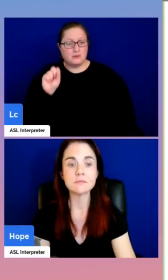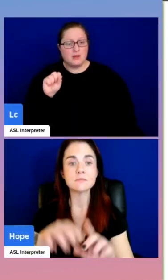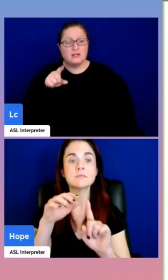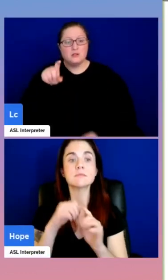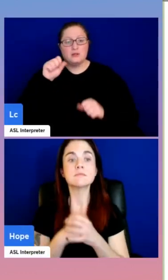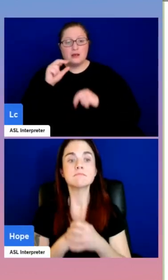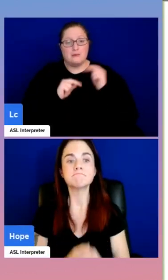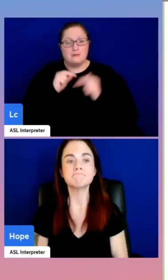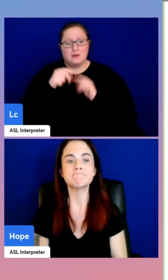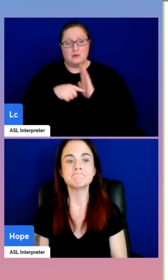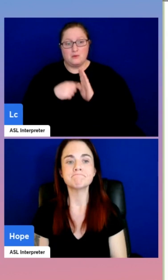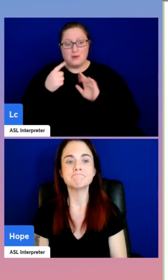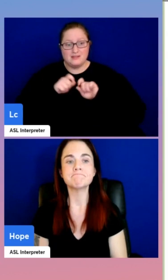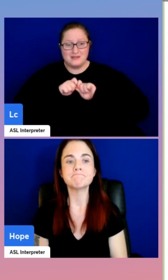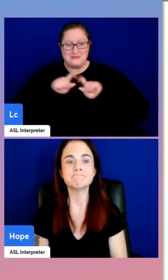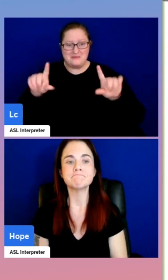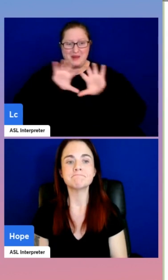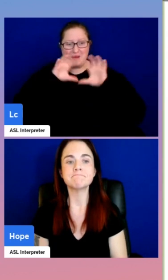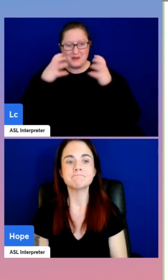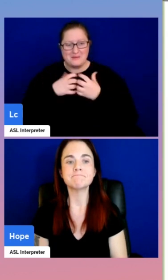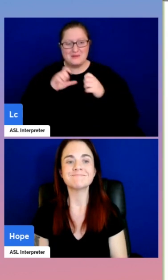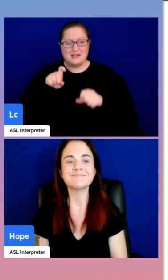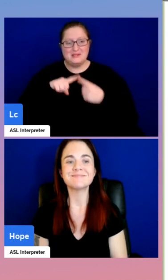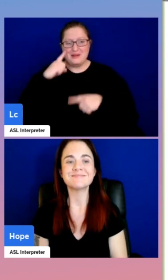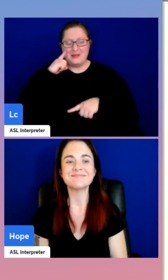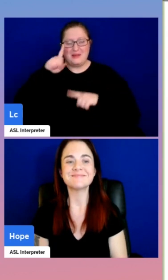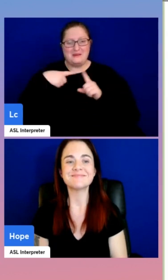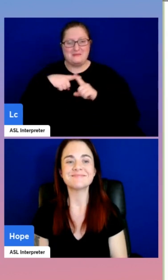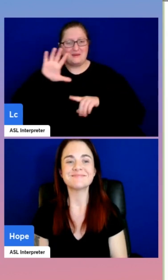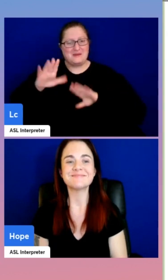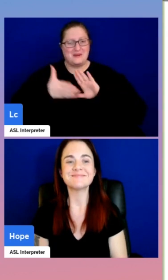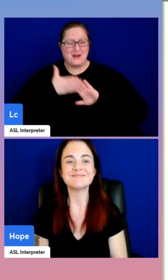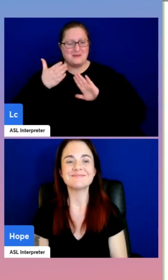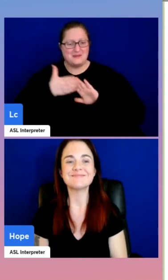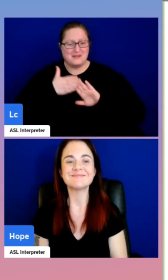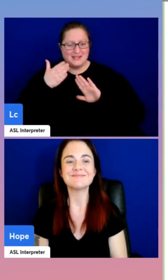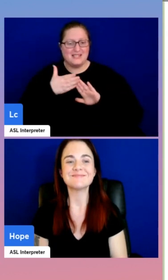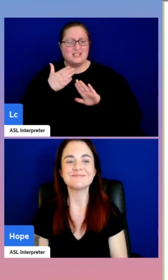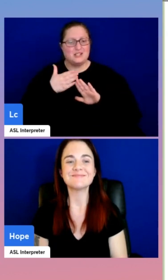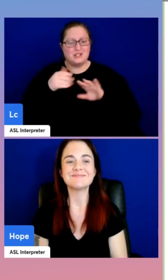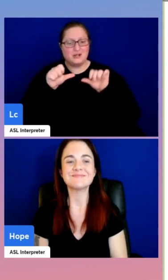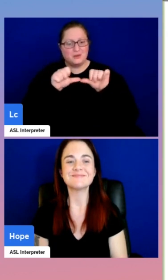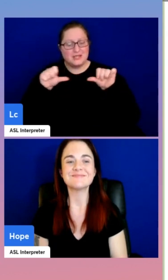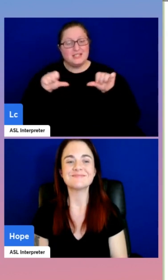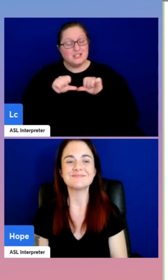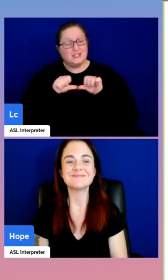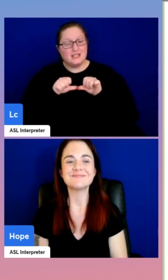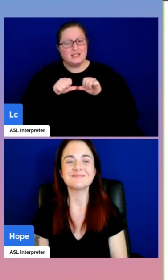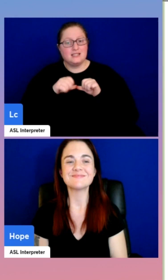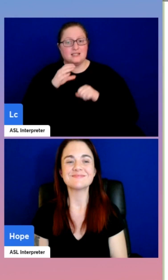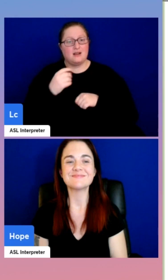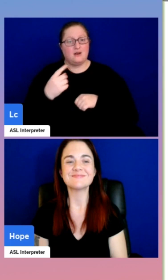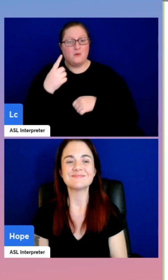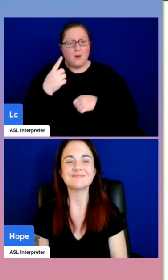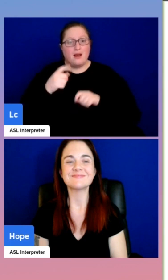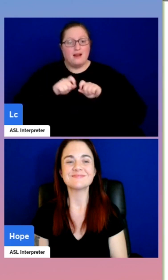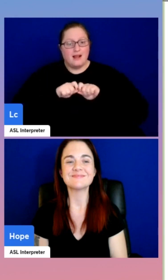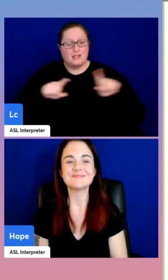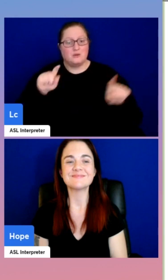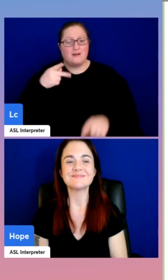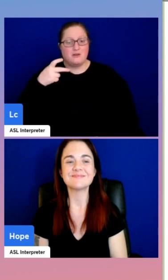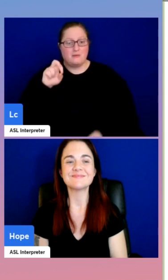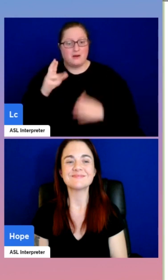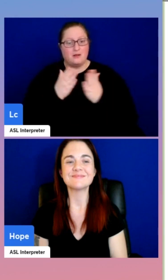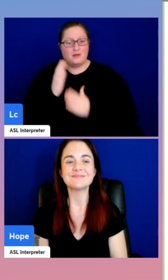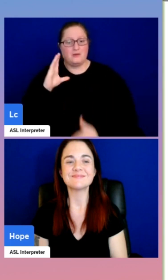build once and deploy globally. You just need to think about your operational regions. And in one single execution of Packer through your